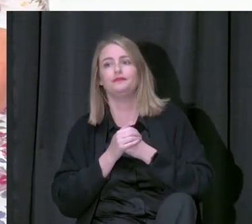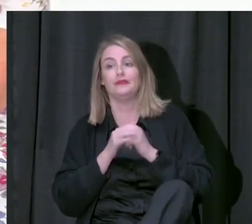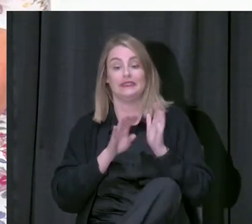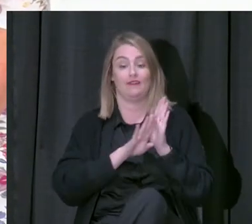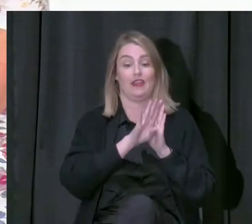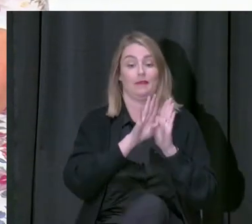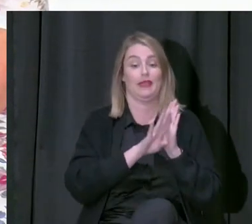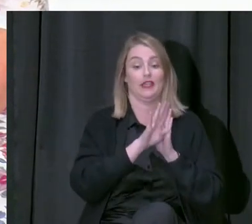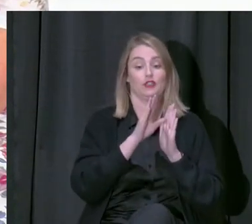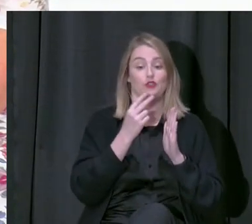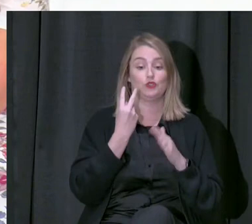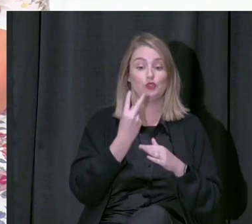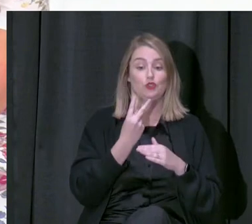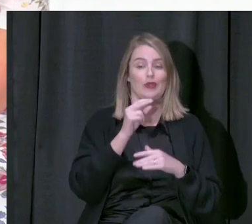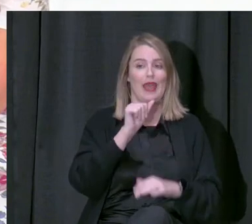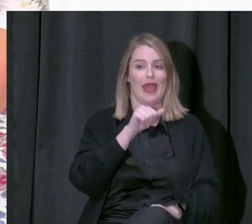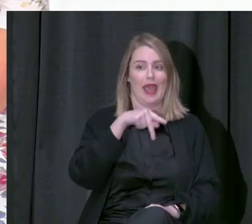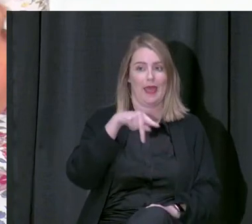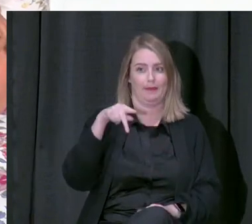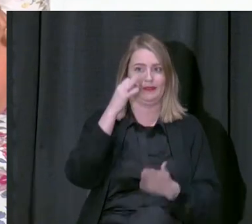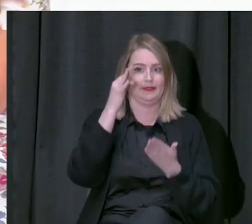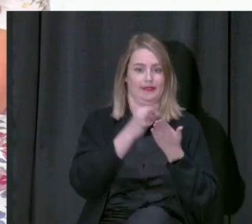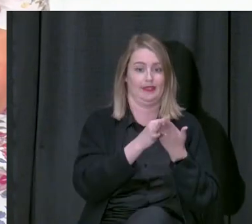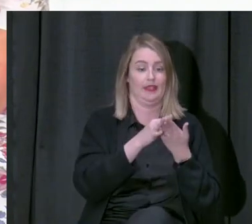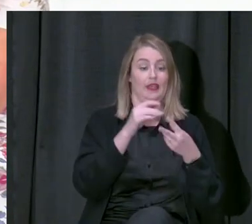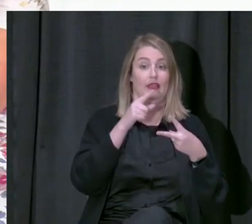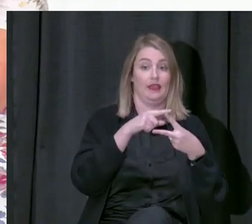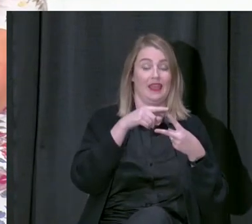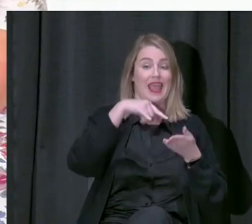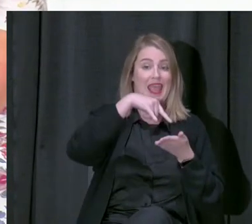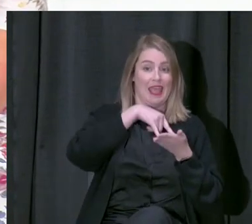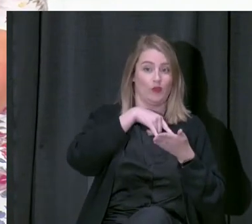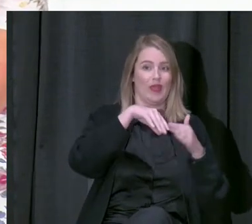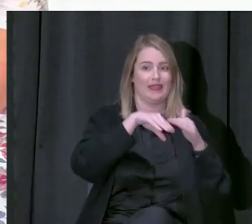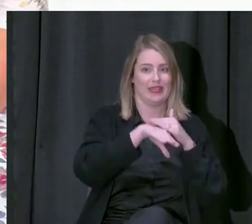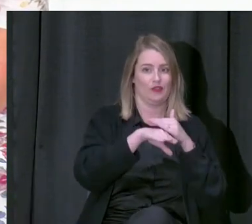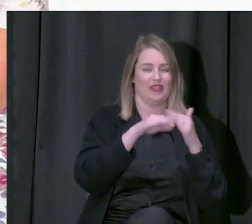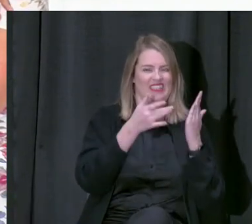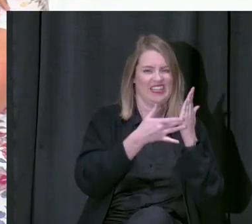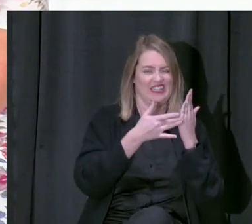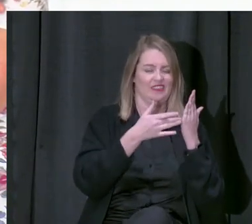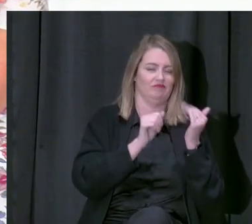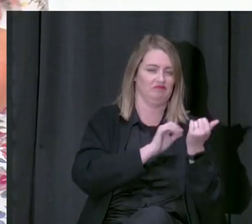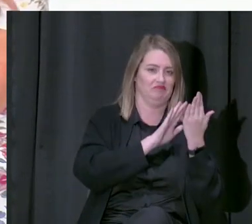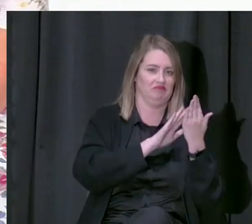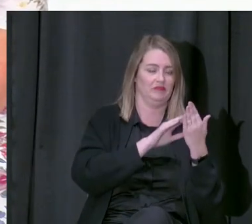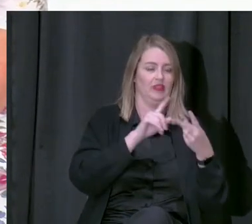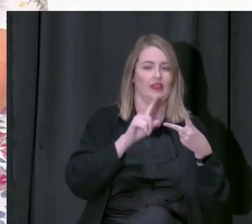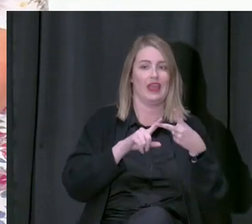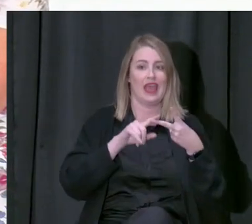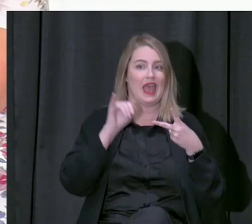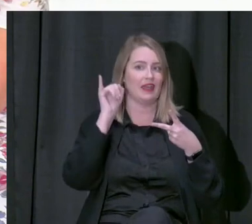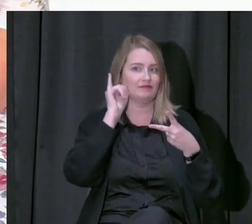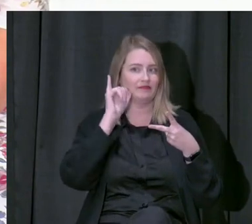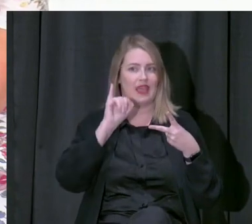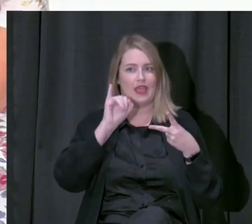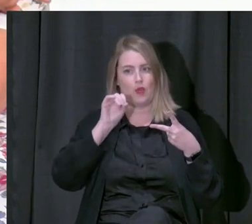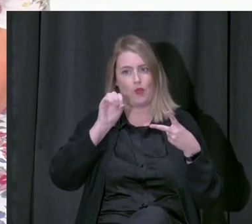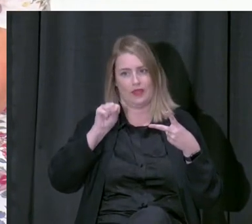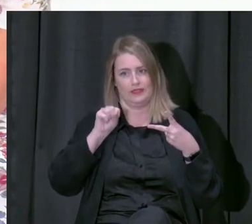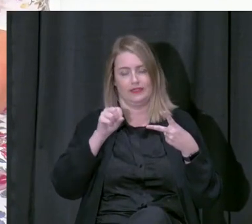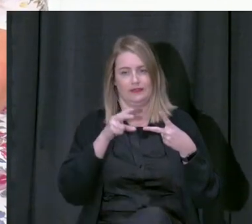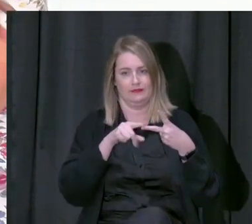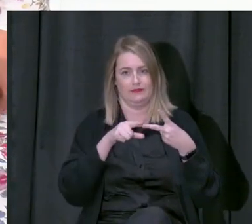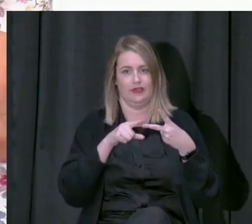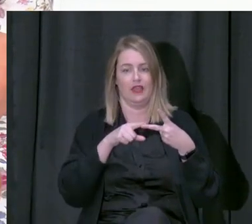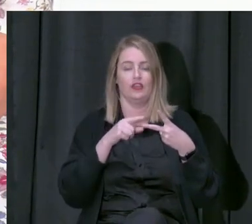developing two apps. One is an Android accessibility techniques app, and another one is the iOS. We're going